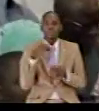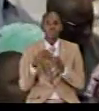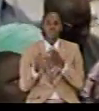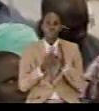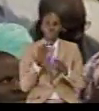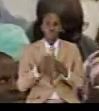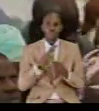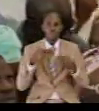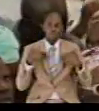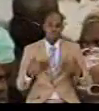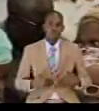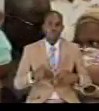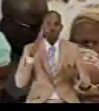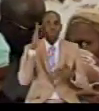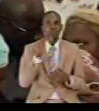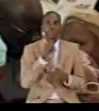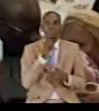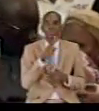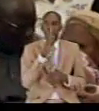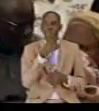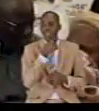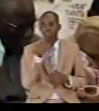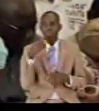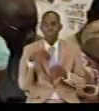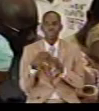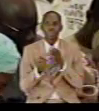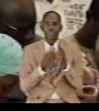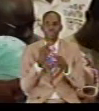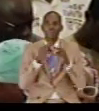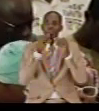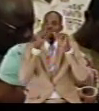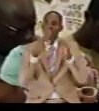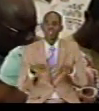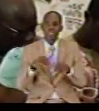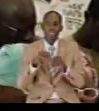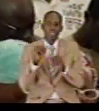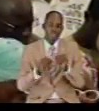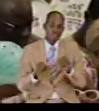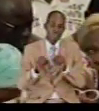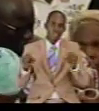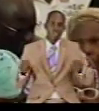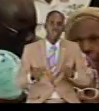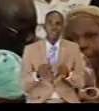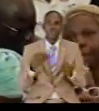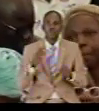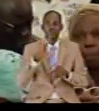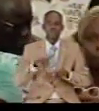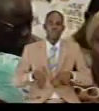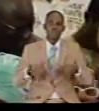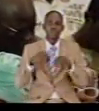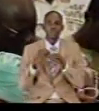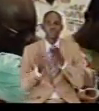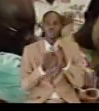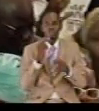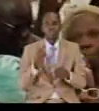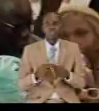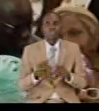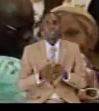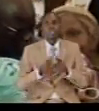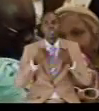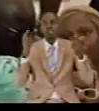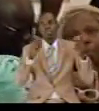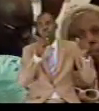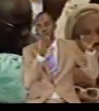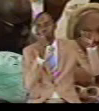not be dry. Blessing in every compartment of your life. outpouring in every